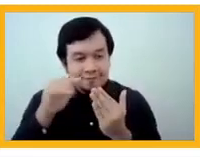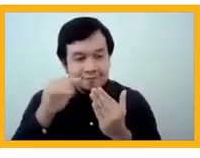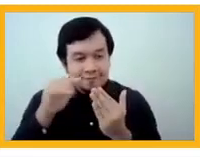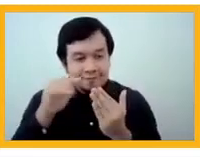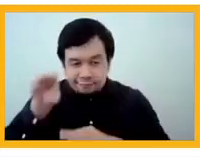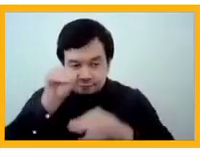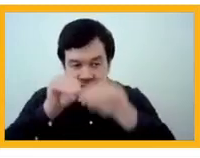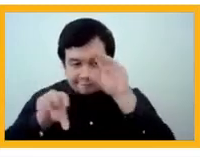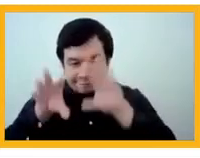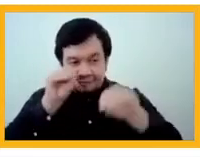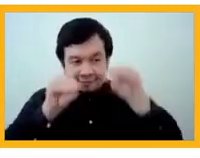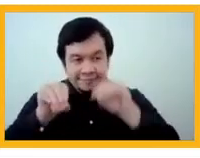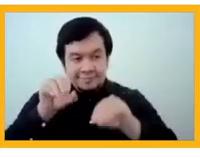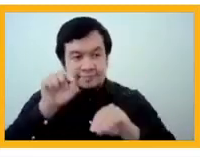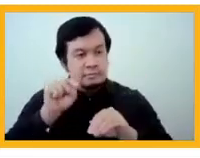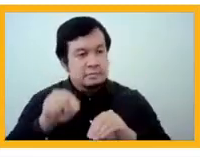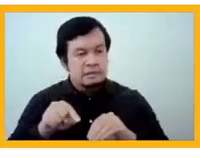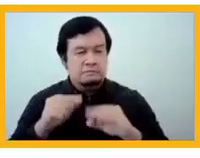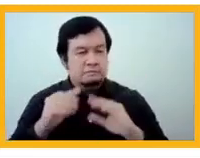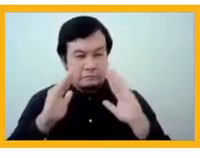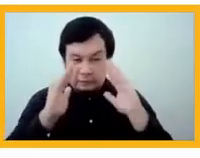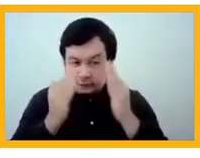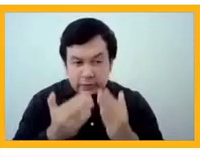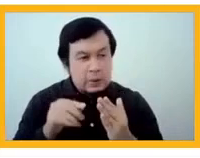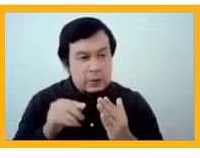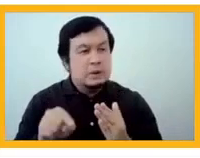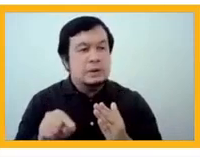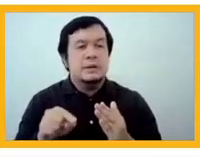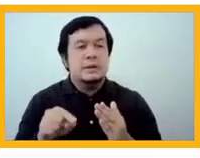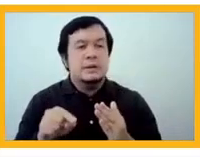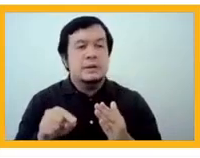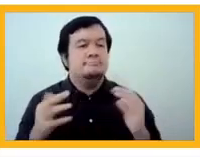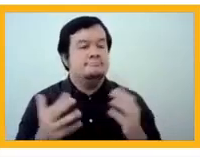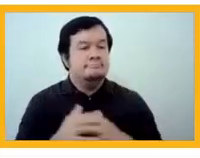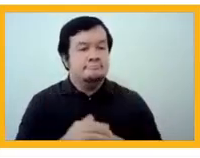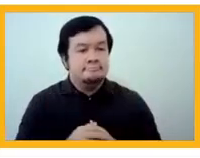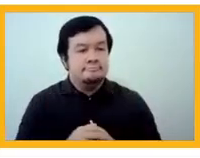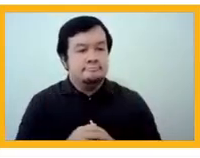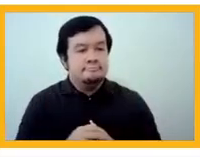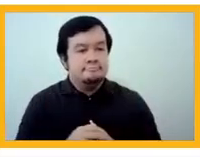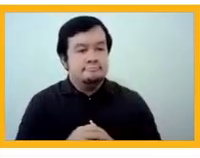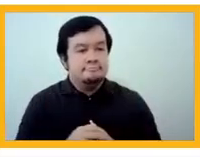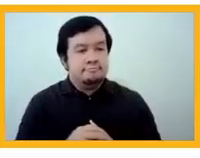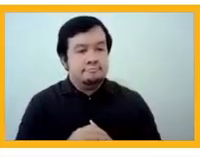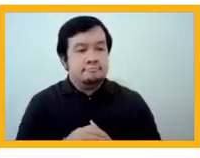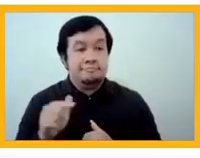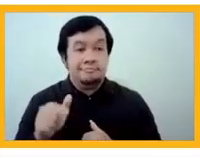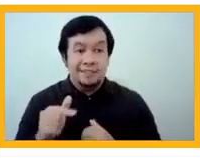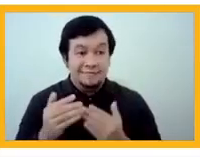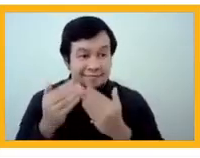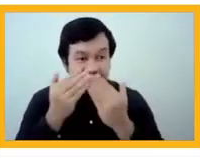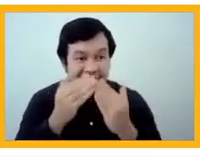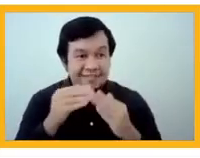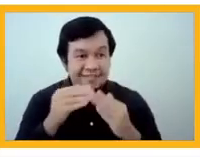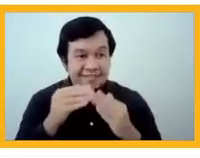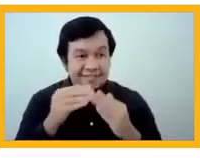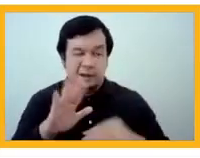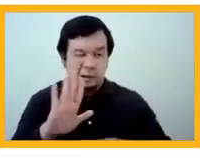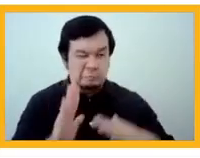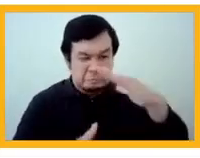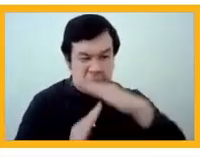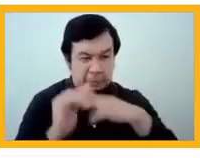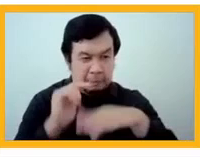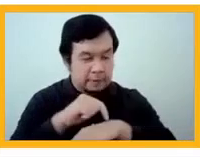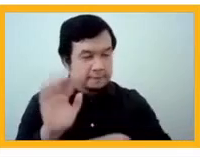rank in a class or your percentage in some arbitrary test, you can focus much more on what do you actually know and make sure